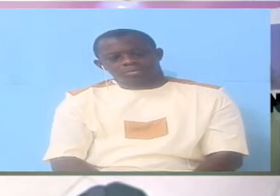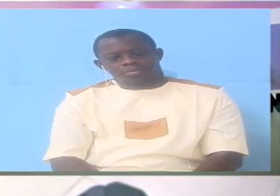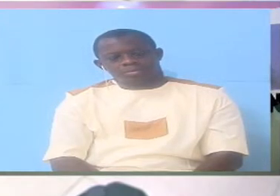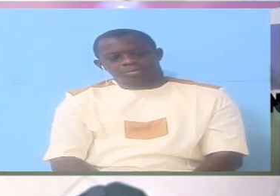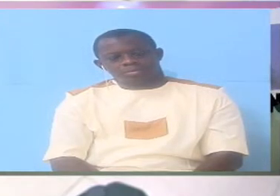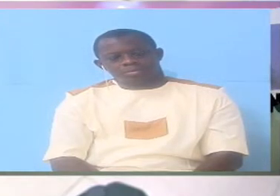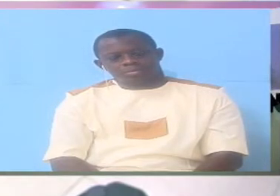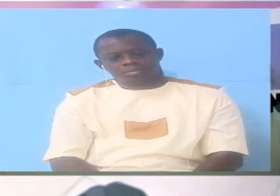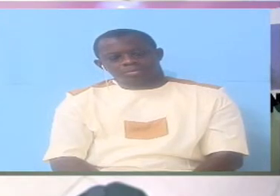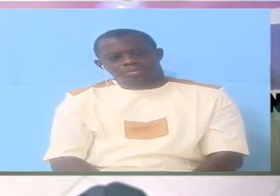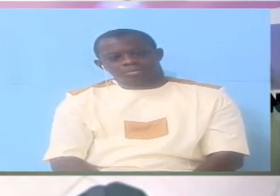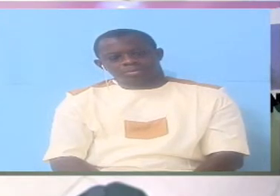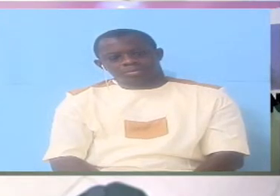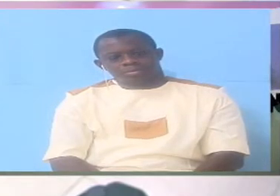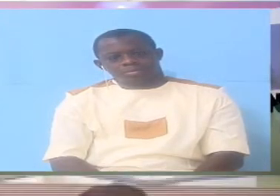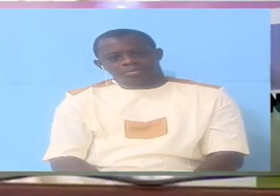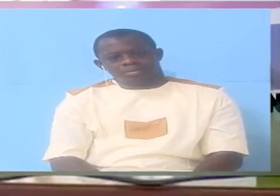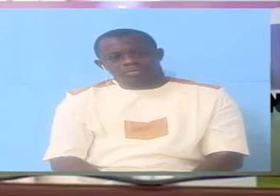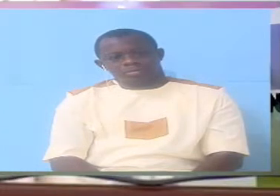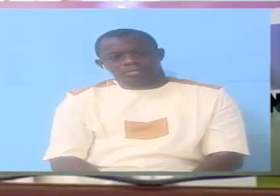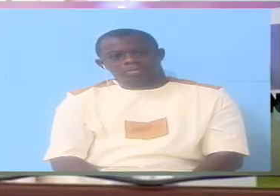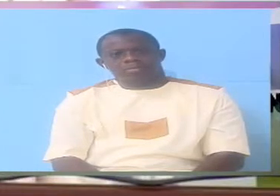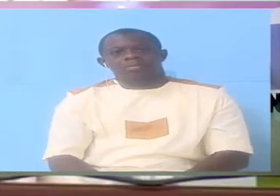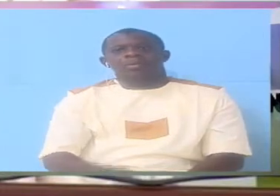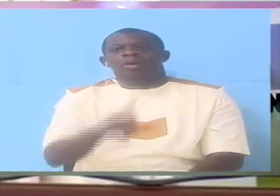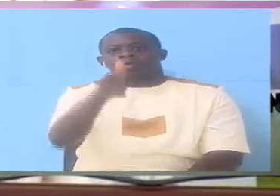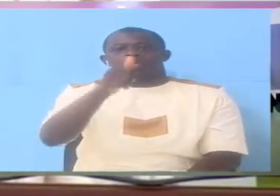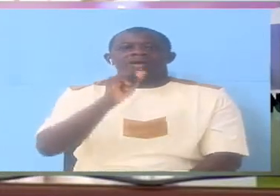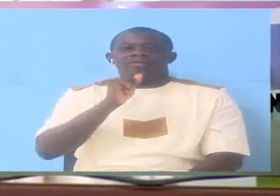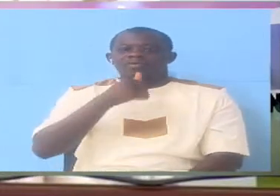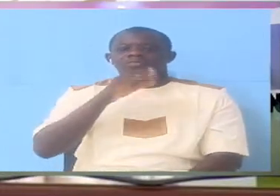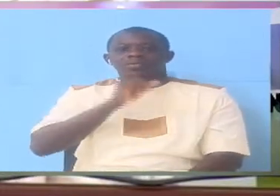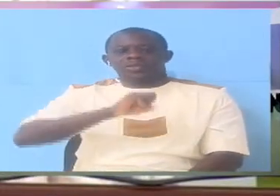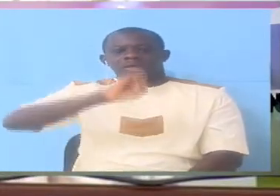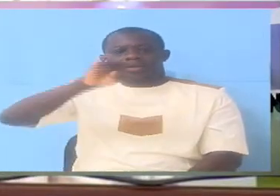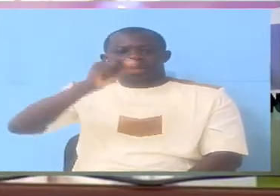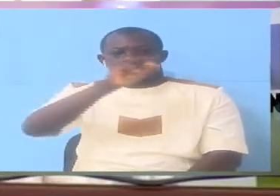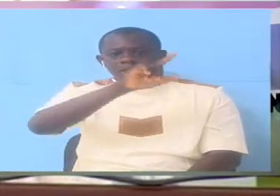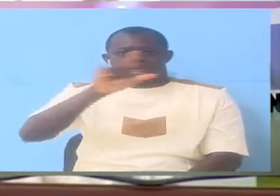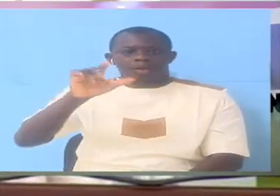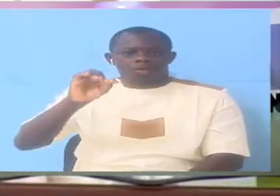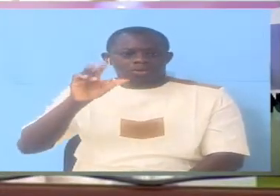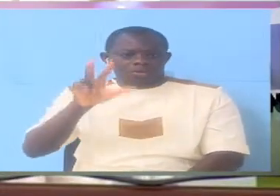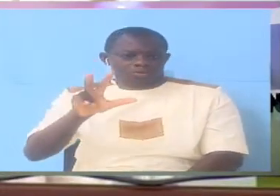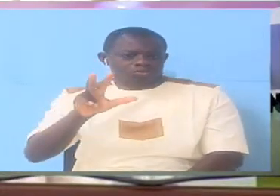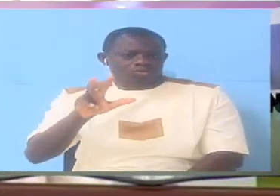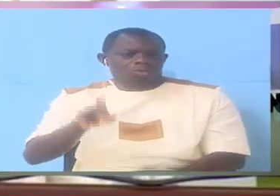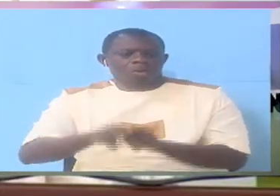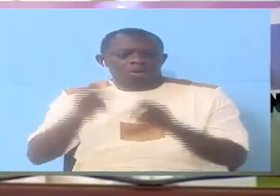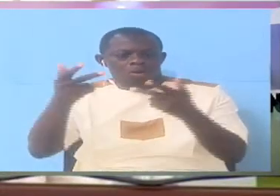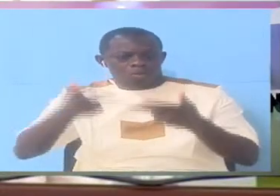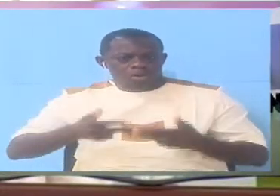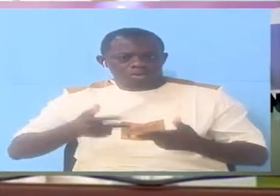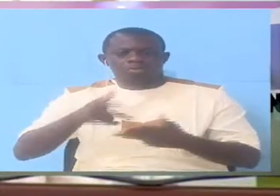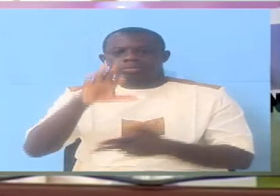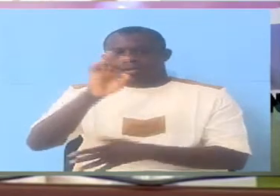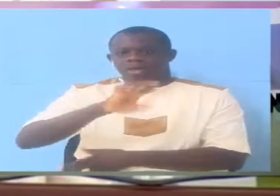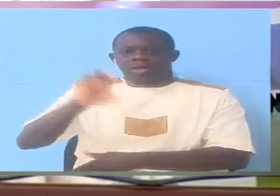Lead Counsel, your mic. Good afternoon, Mr. Jallow. Welcome to the TRRC.